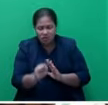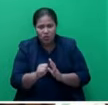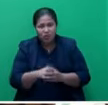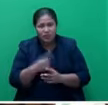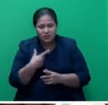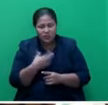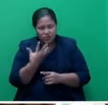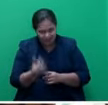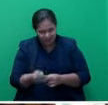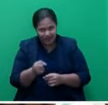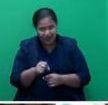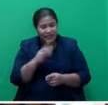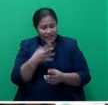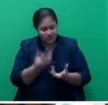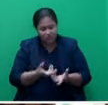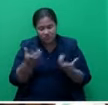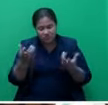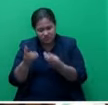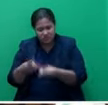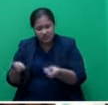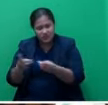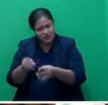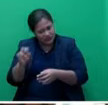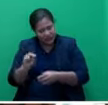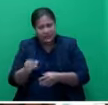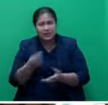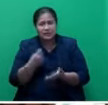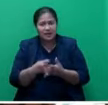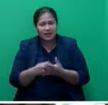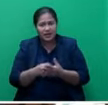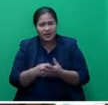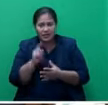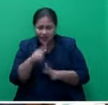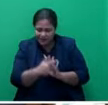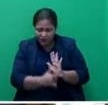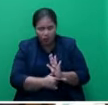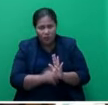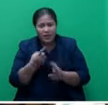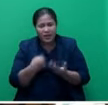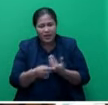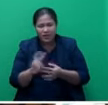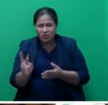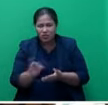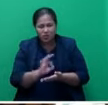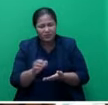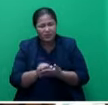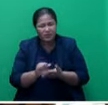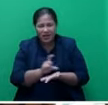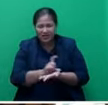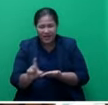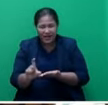requires money. It's in law. Again, without any verification of facts. Mr. Speaker,